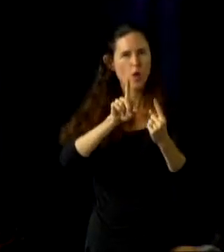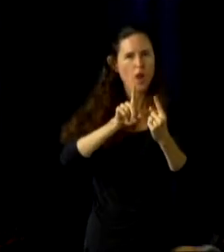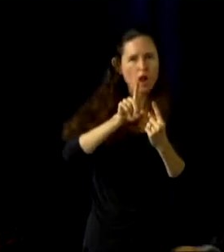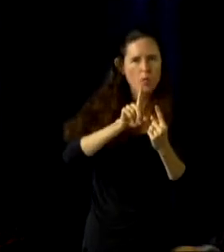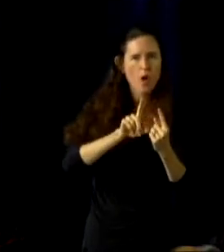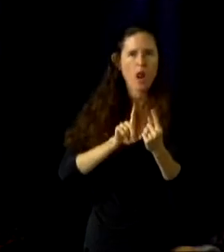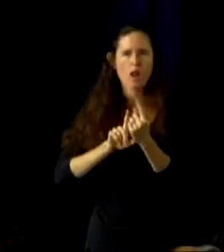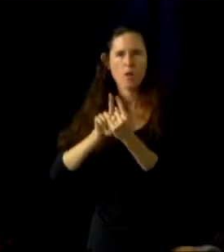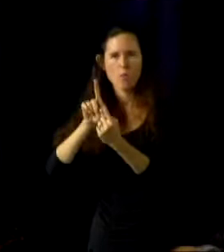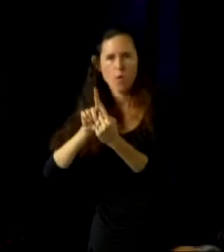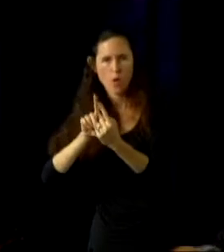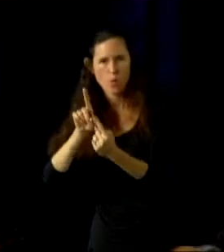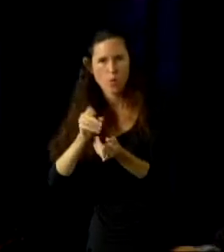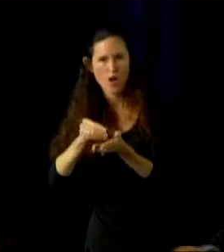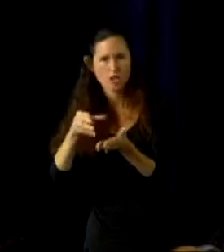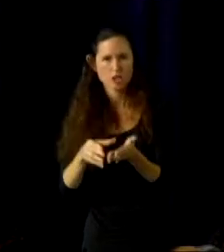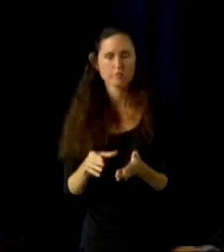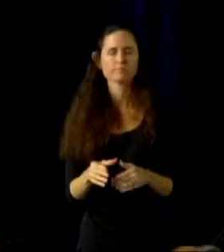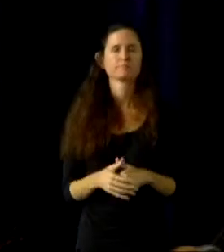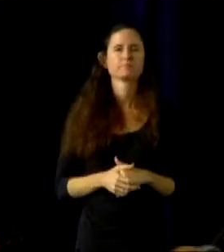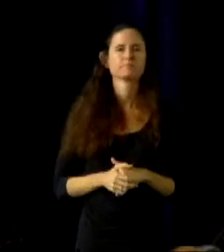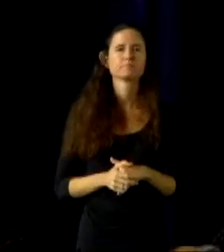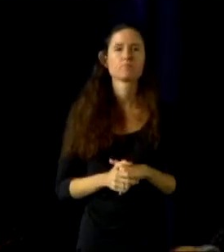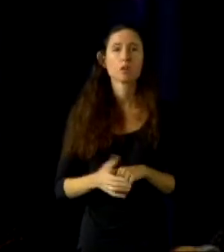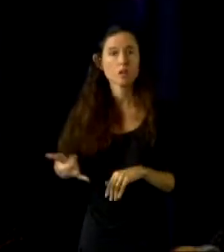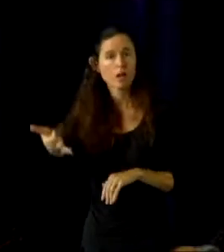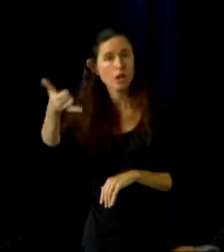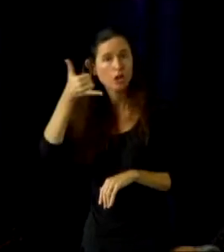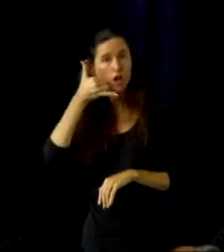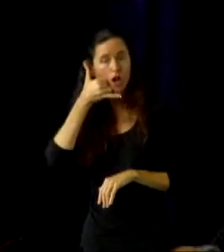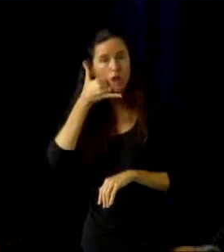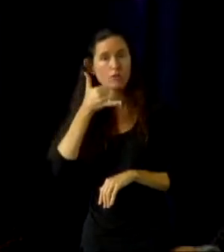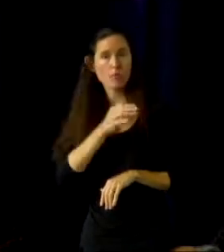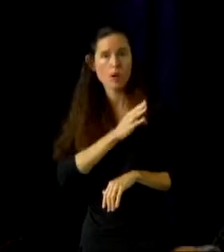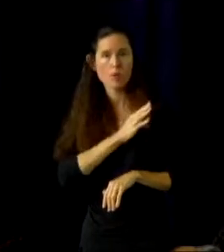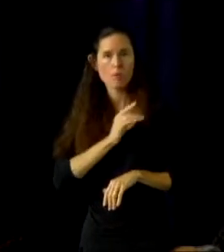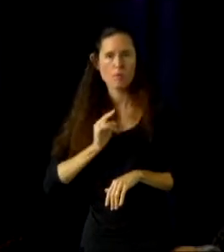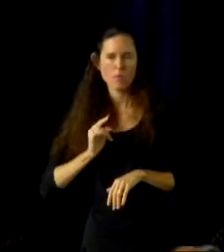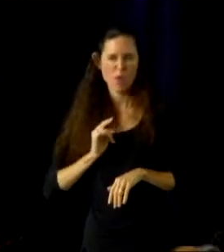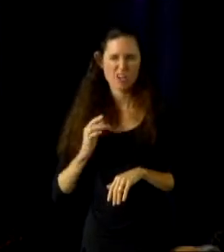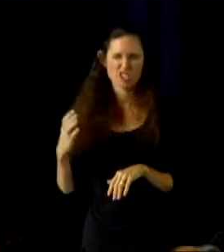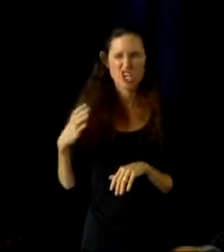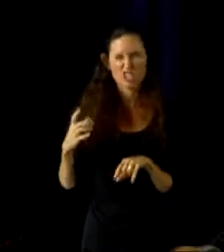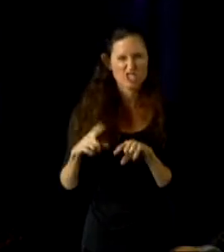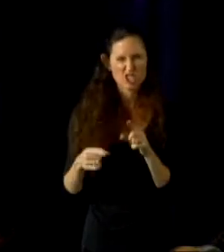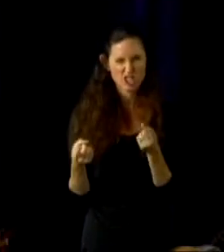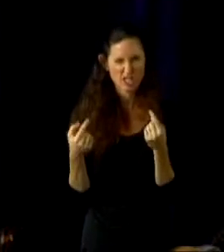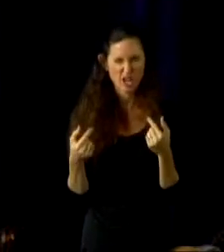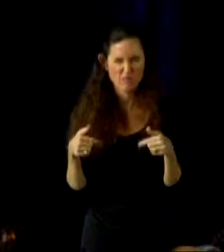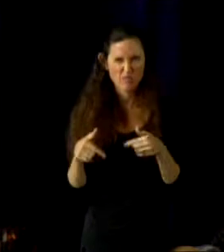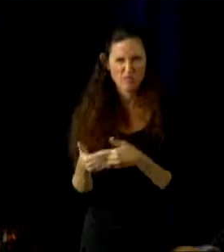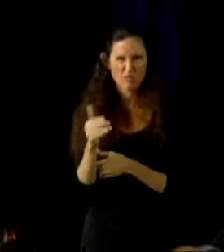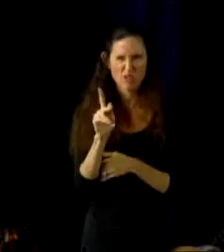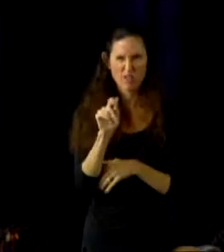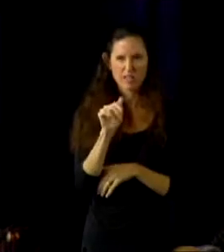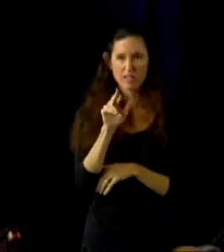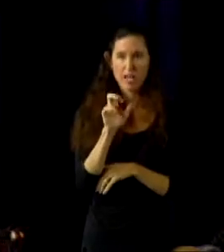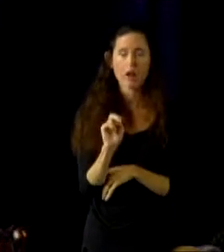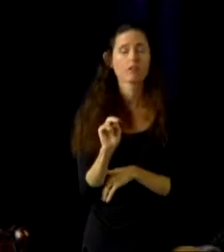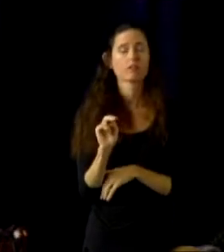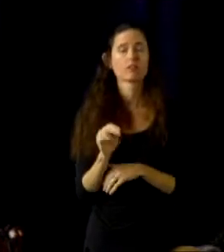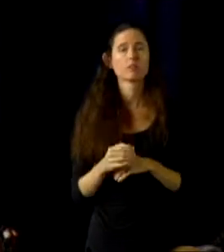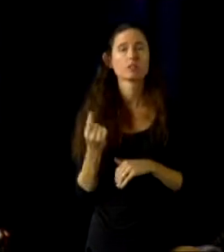one-on-one student concern. I got a call from our board chair, Karen Bowling, who couldn't be with us this morning. Karen got a call from